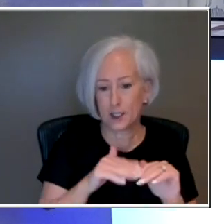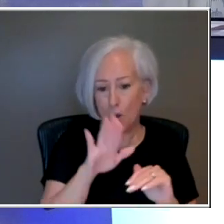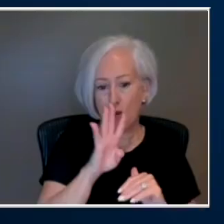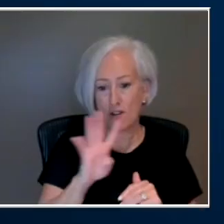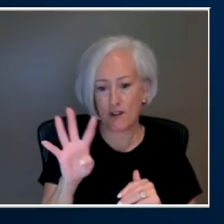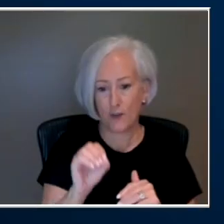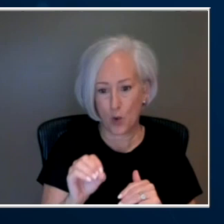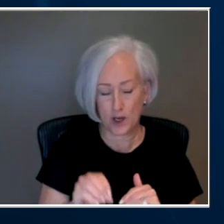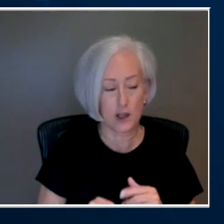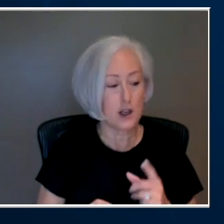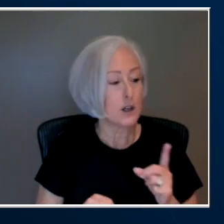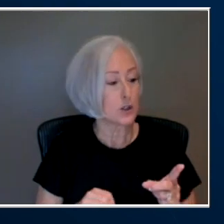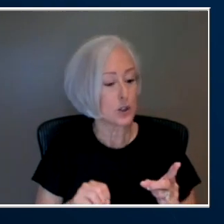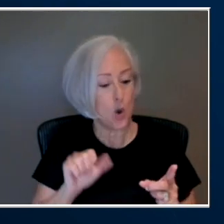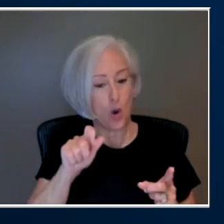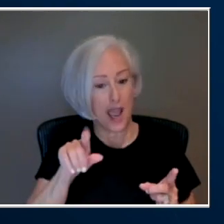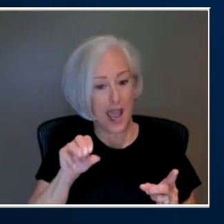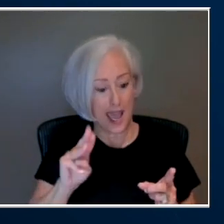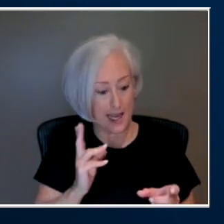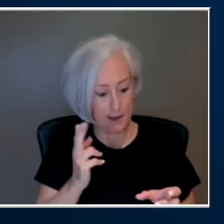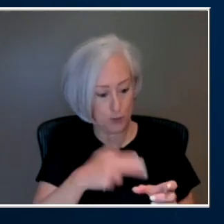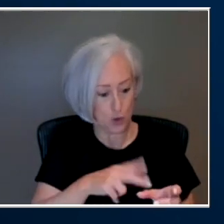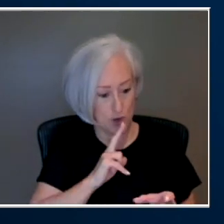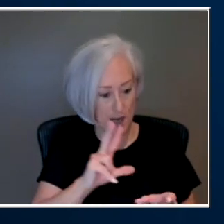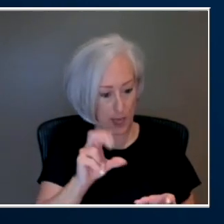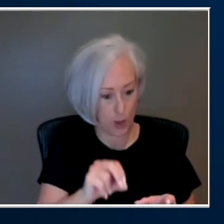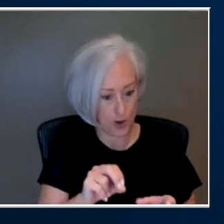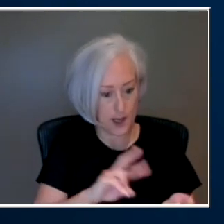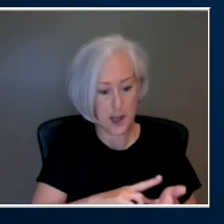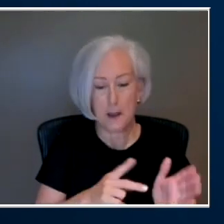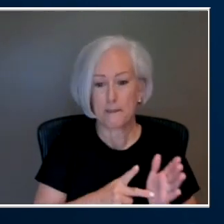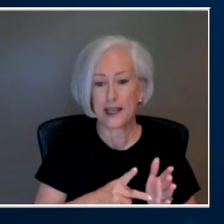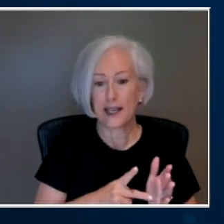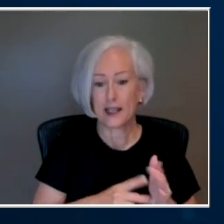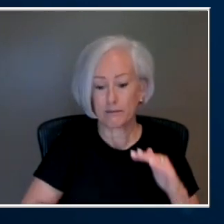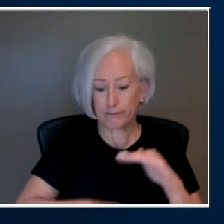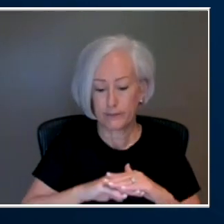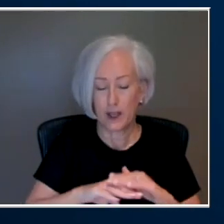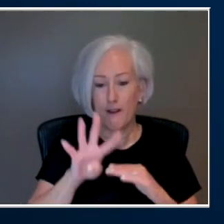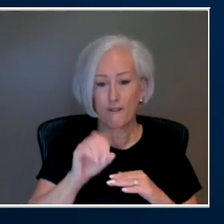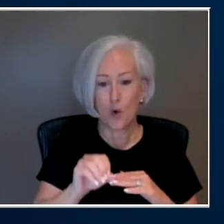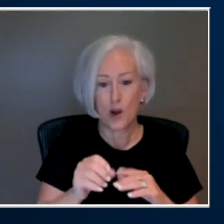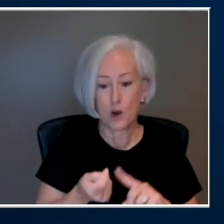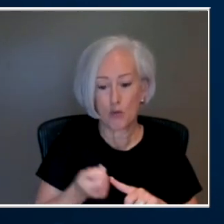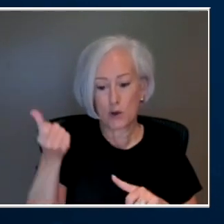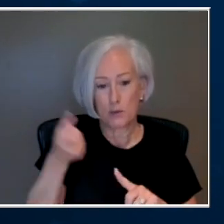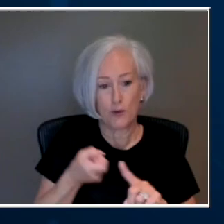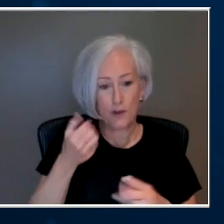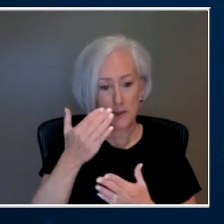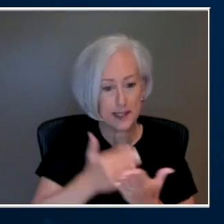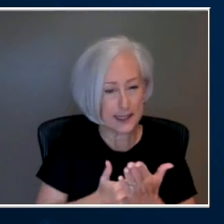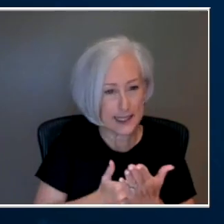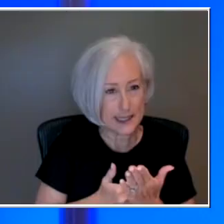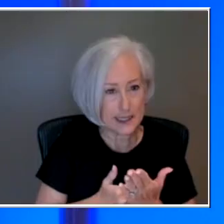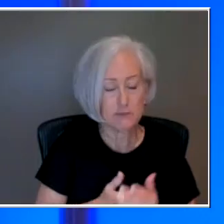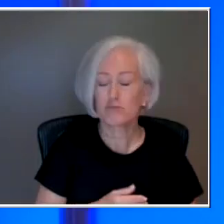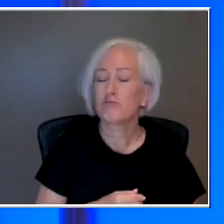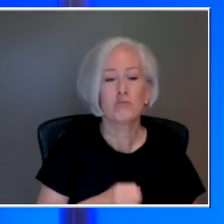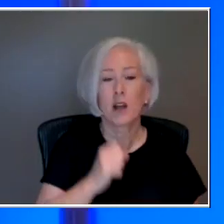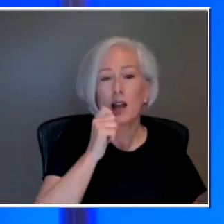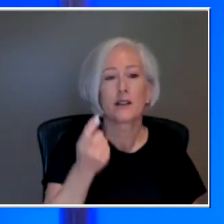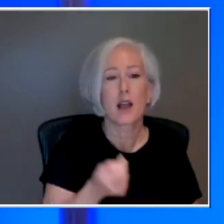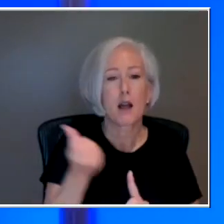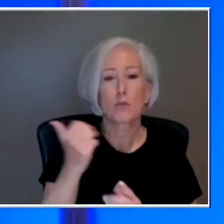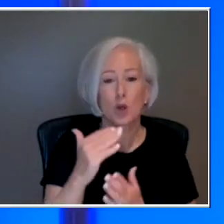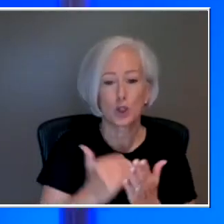age 30. Is he just pulled off it at 40, or? They may not be pulled off of it